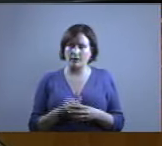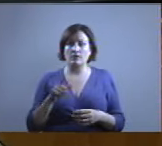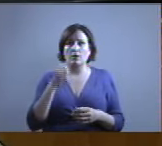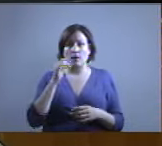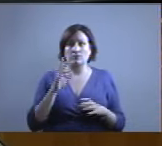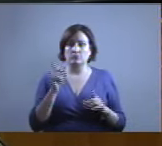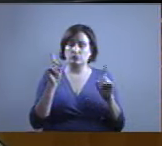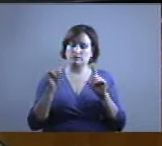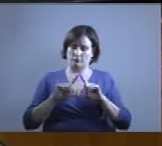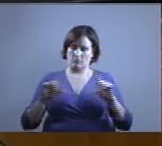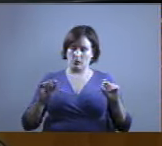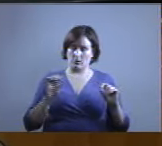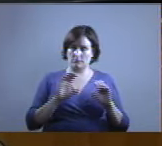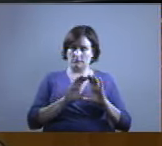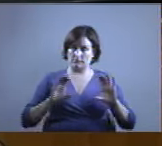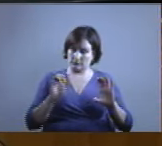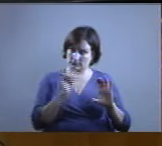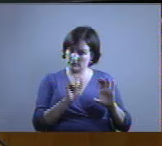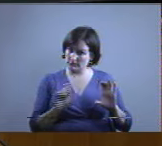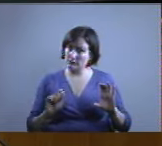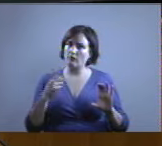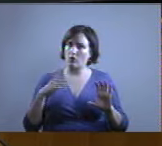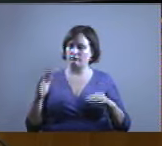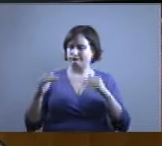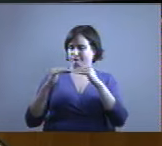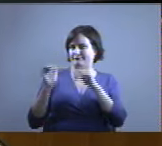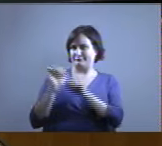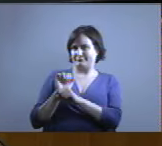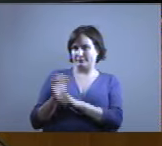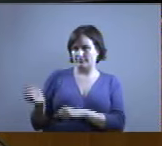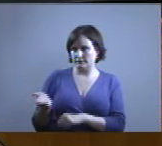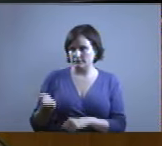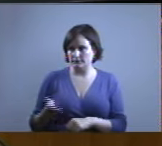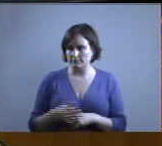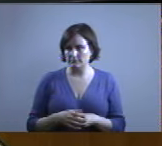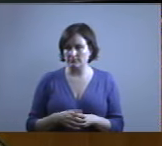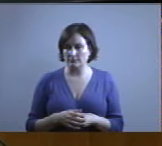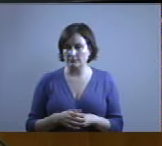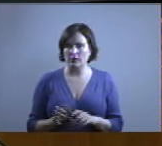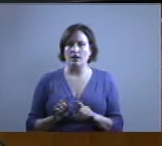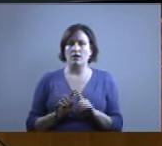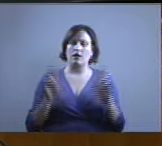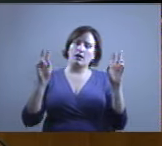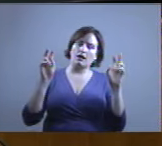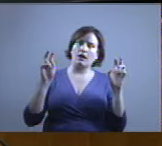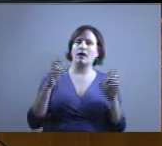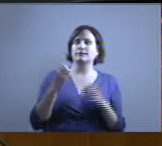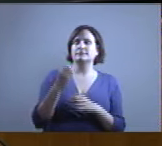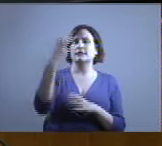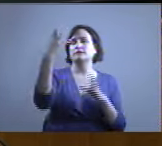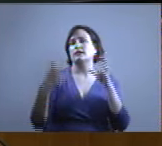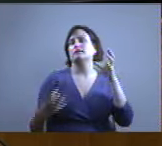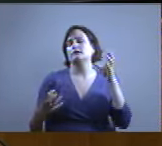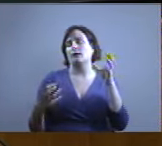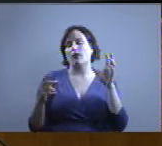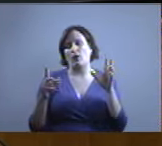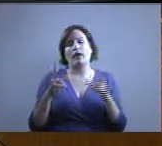employment equity. On what basis, if I may ask, when the sun has not even arisen? Those who are making this